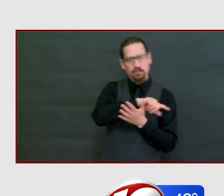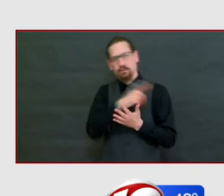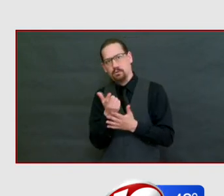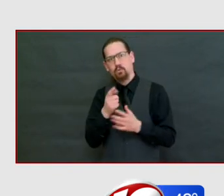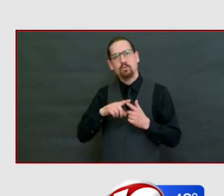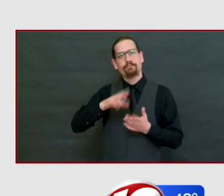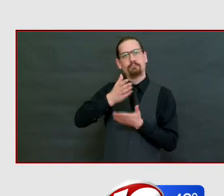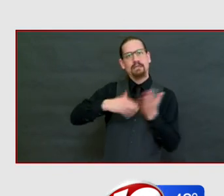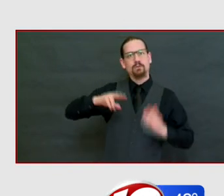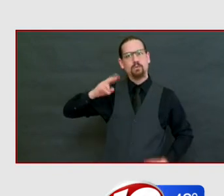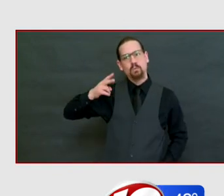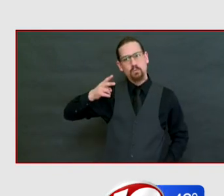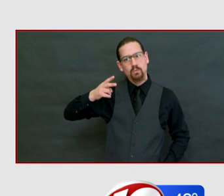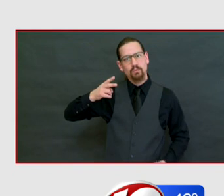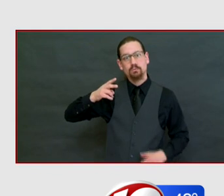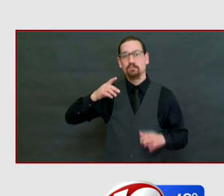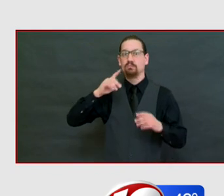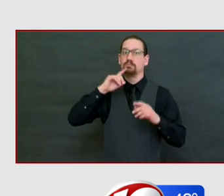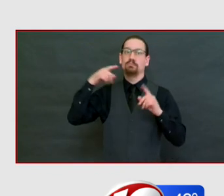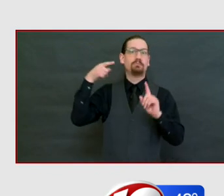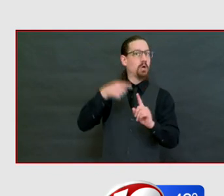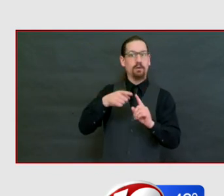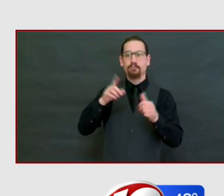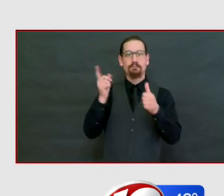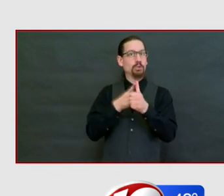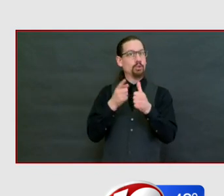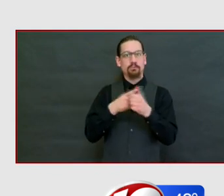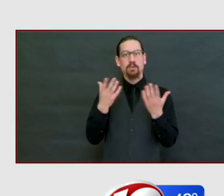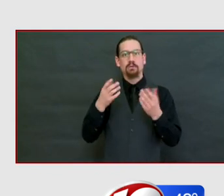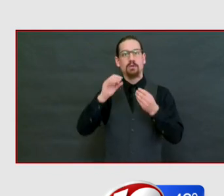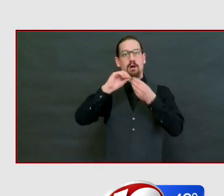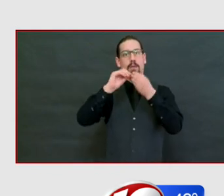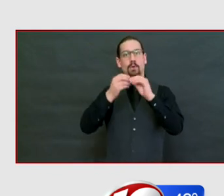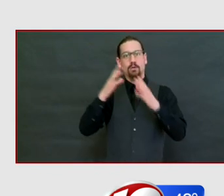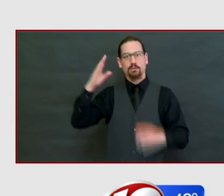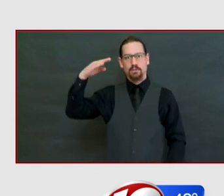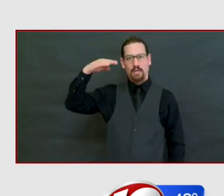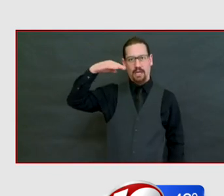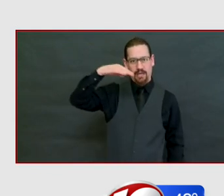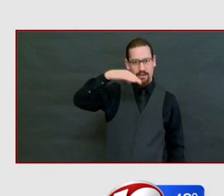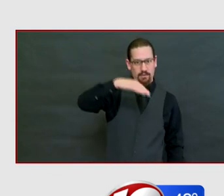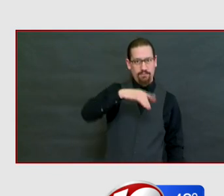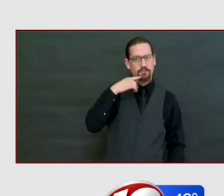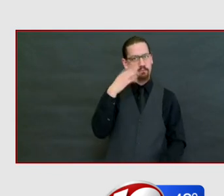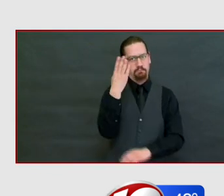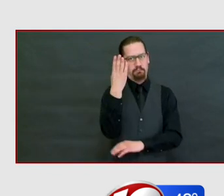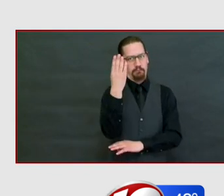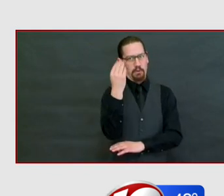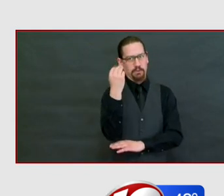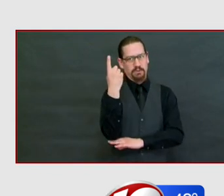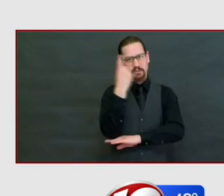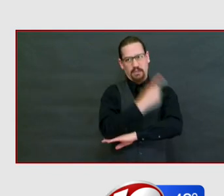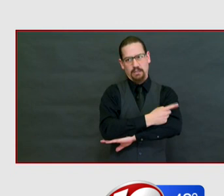or a 14-day trend in stable or declining hospitalizations.